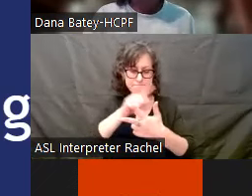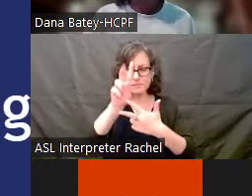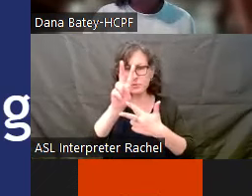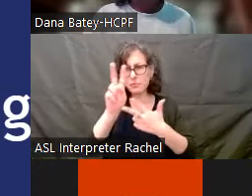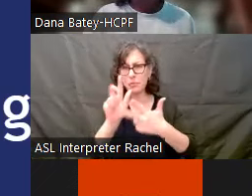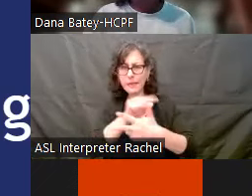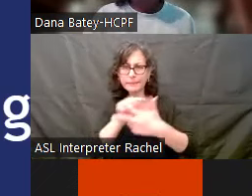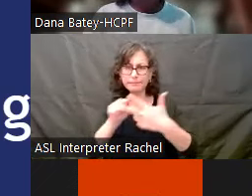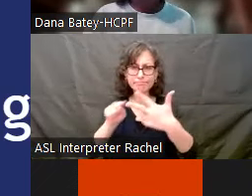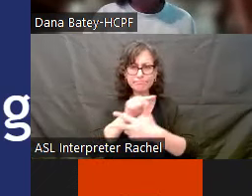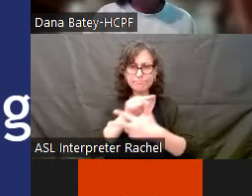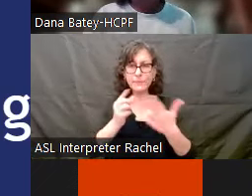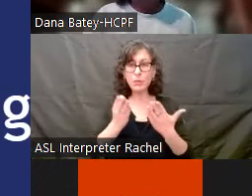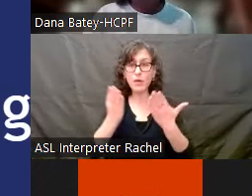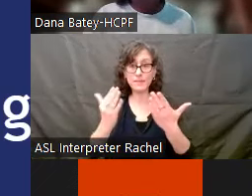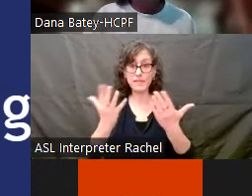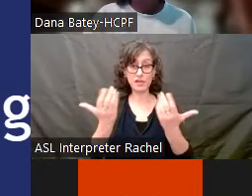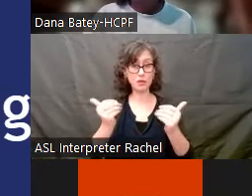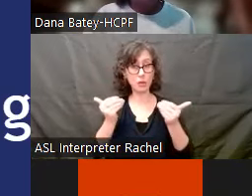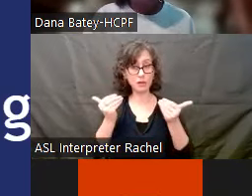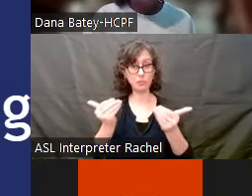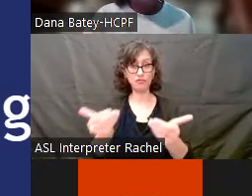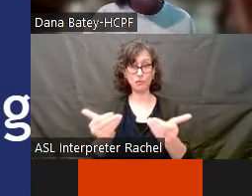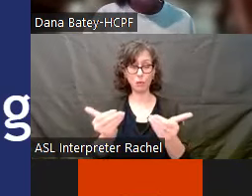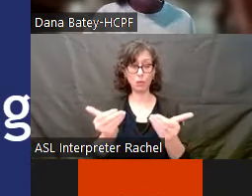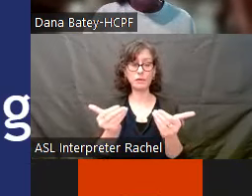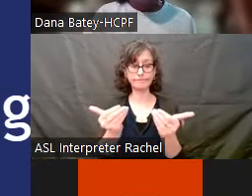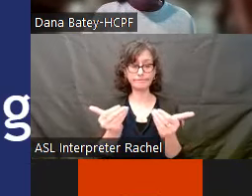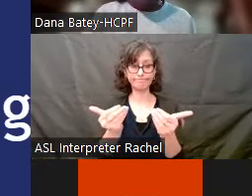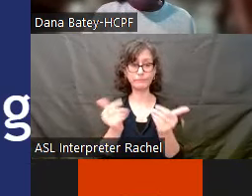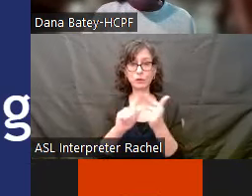you do want to move forward to the department.